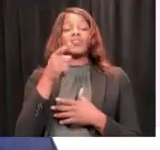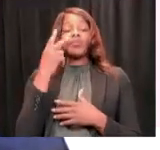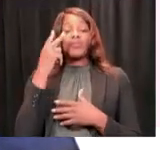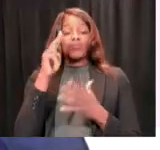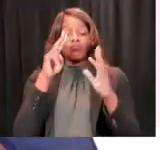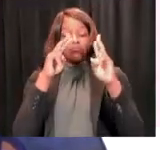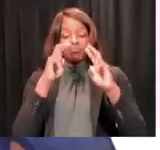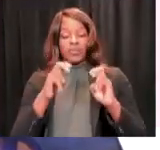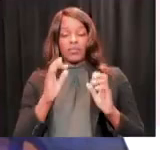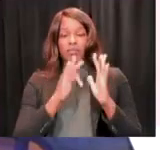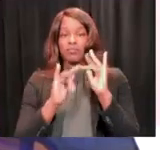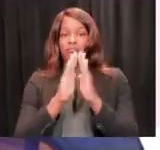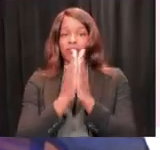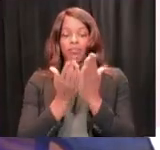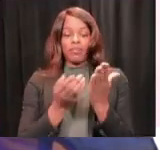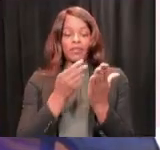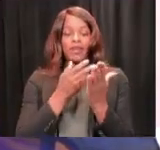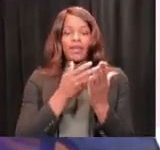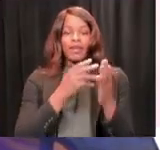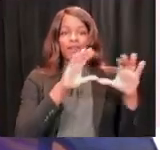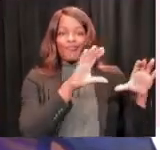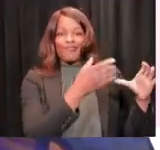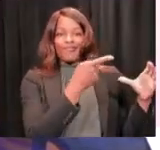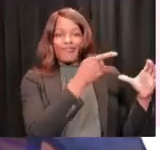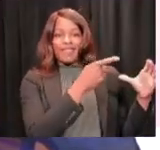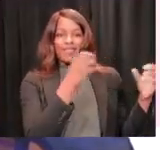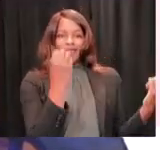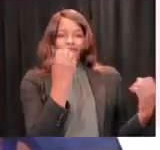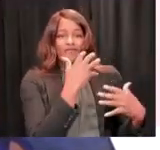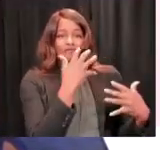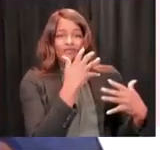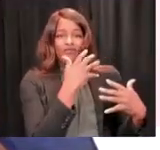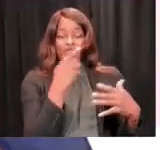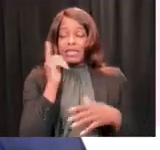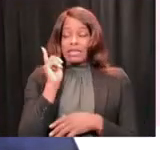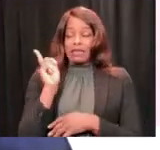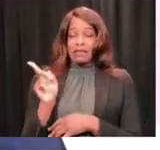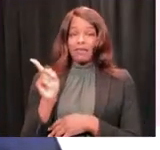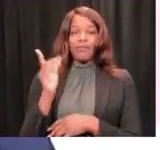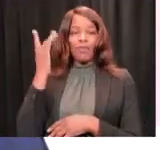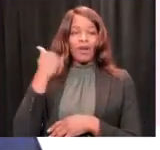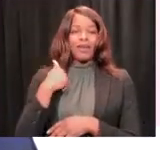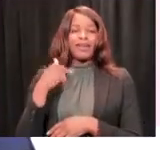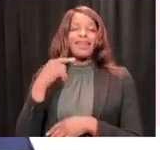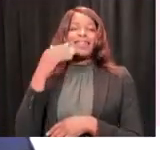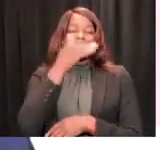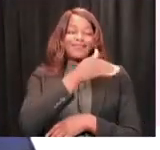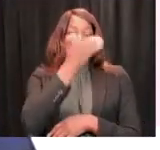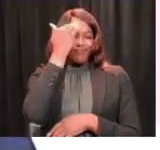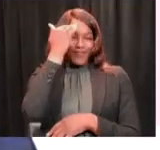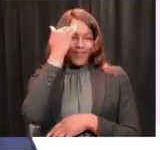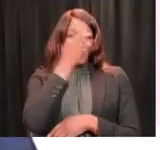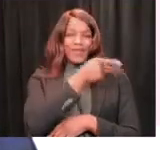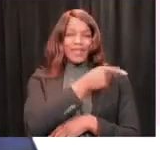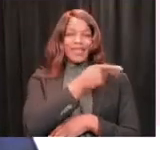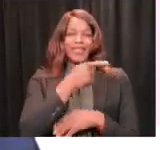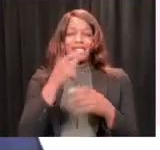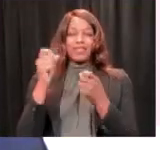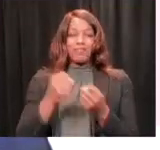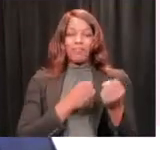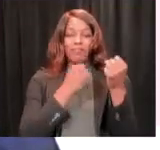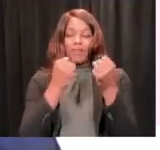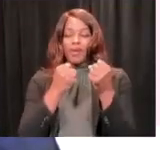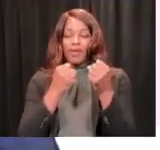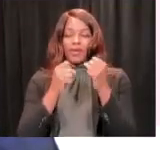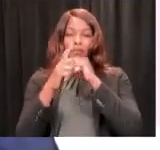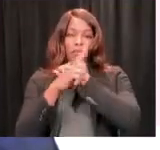text, they are so afraid of Joseph because they know Joseph has the power to punish them. But Joseph says, listen,